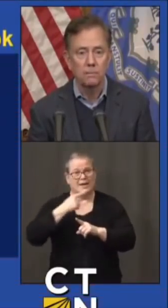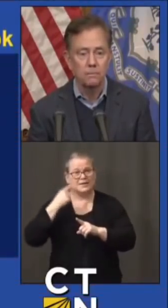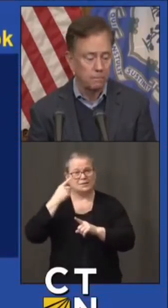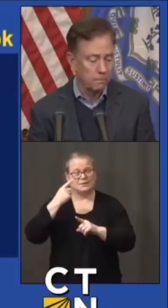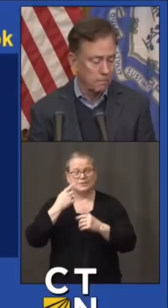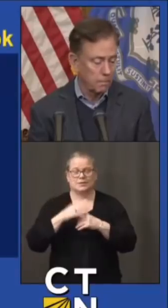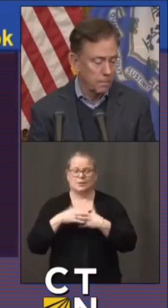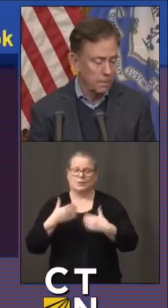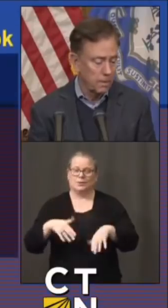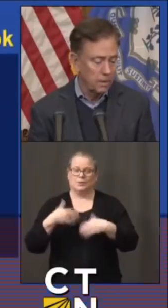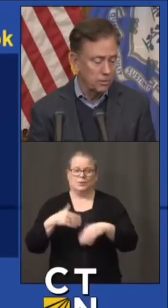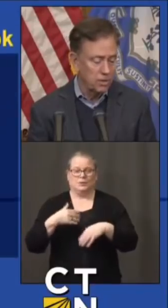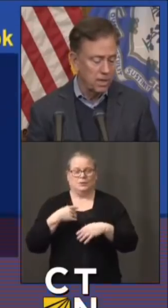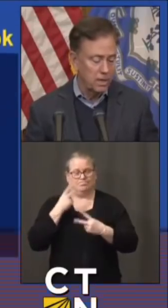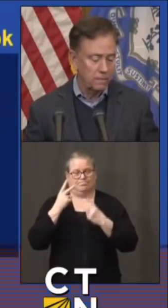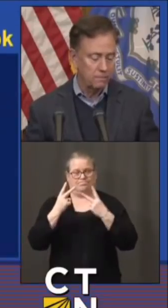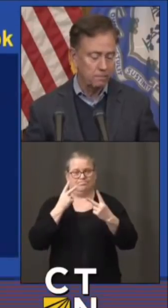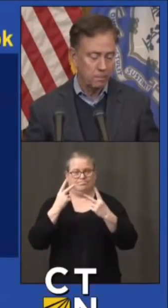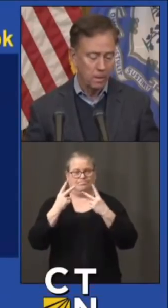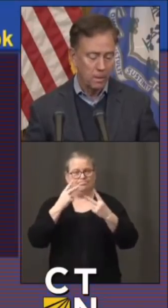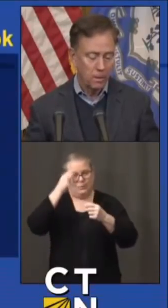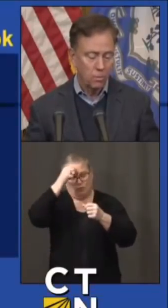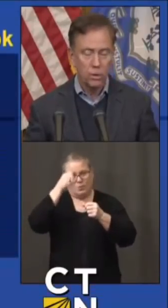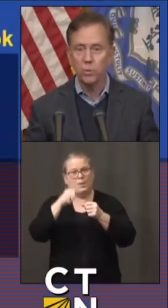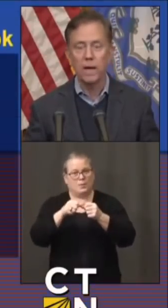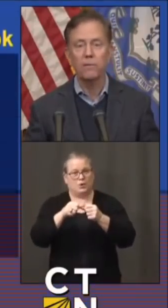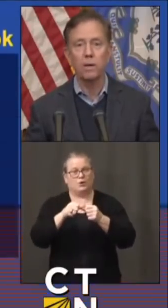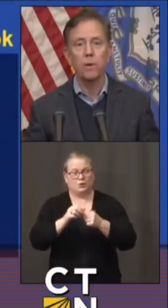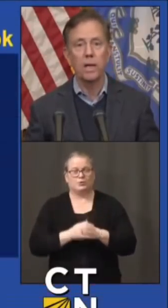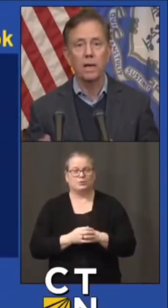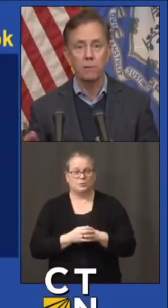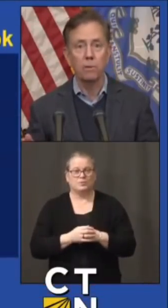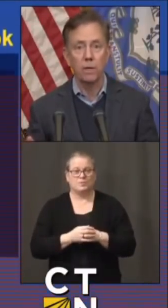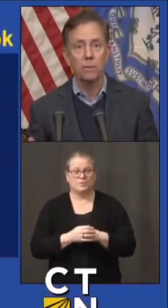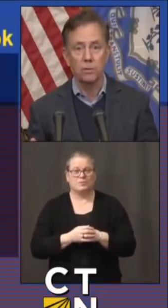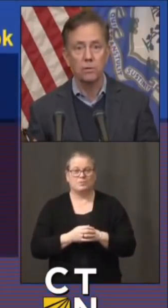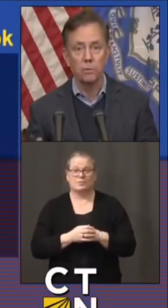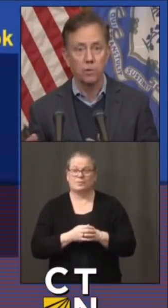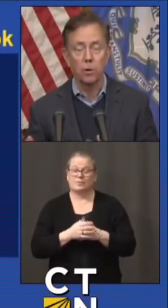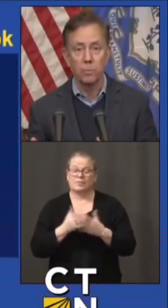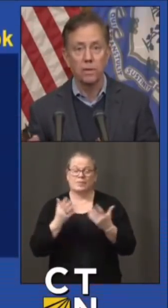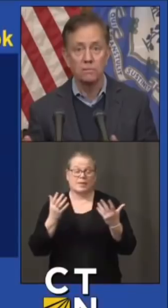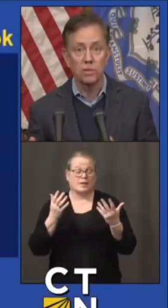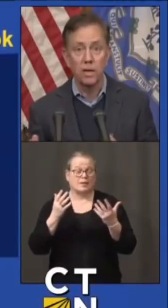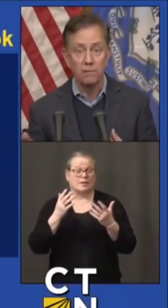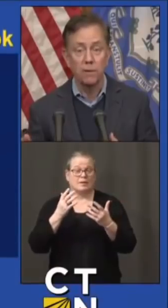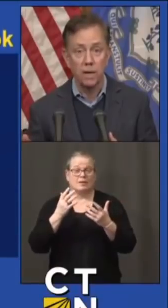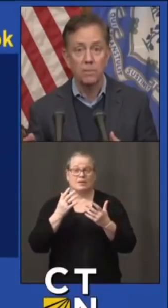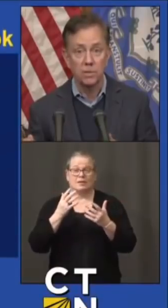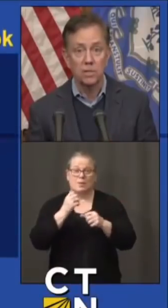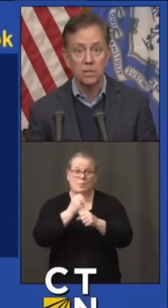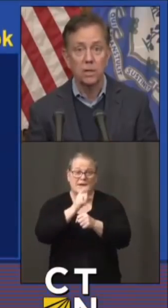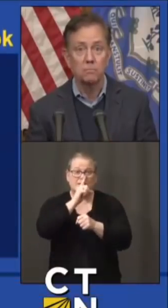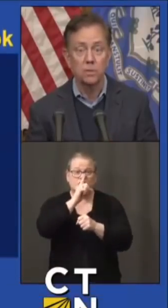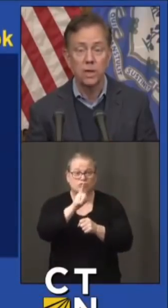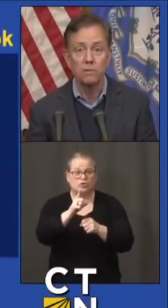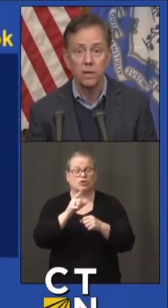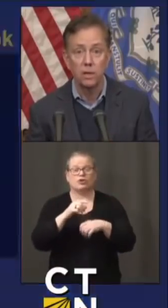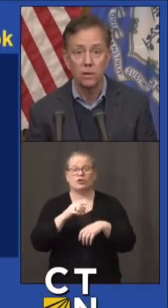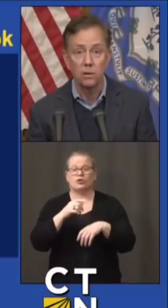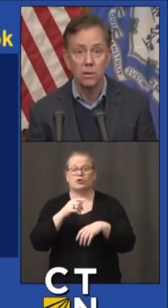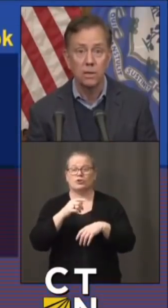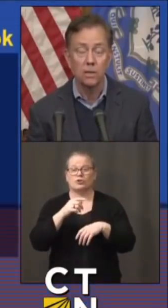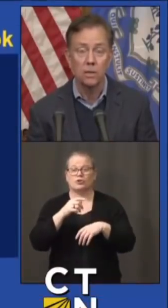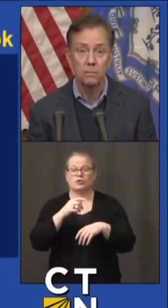want to, say that we're doing everything we can when it comes to appropriate and safe and common sense gun